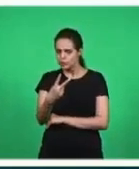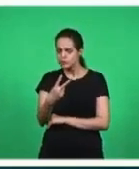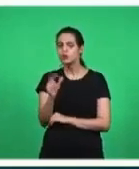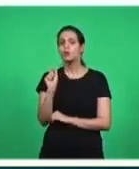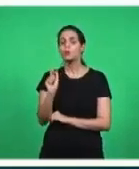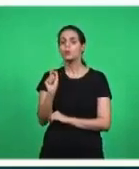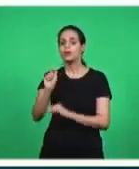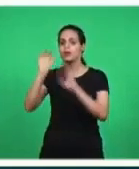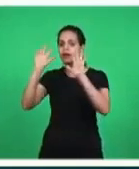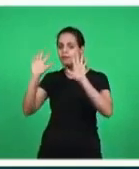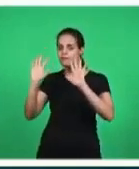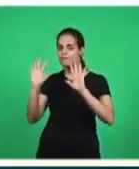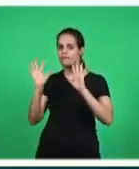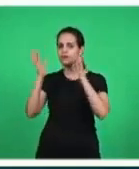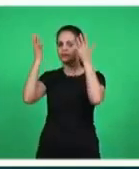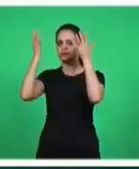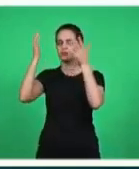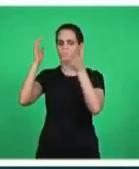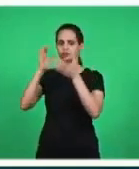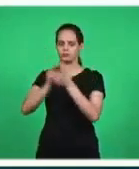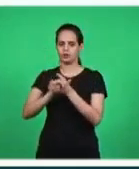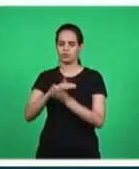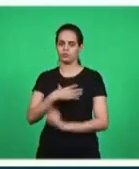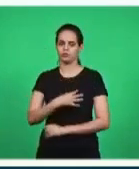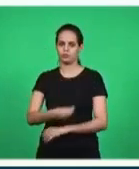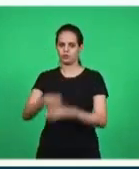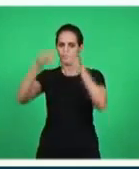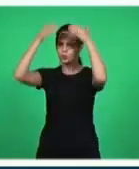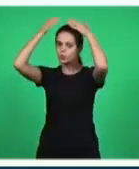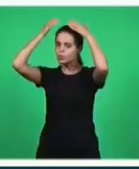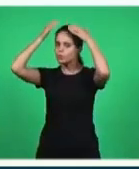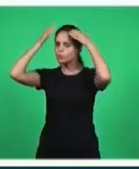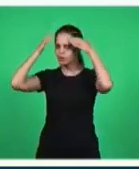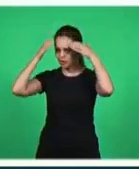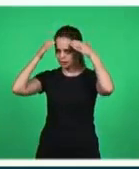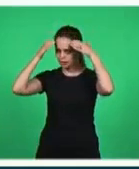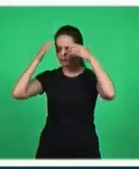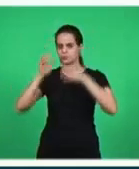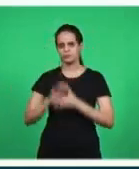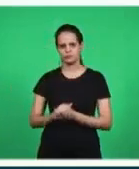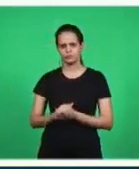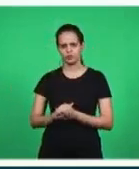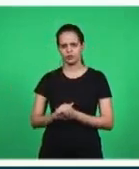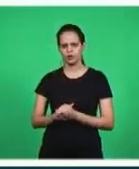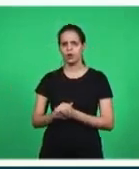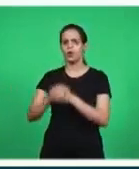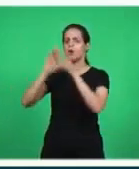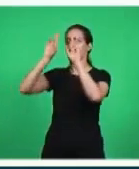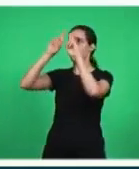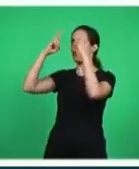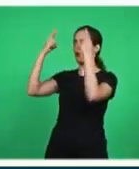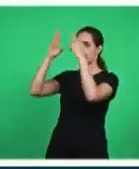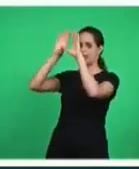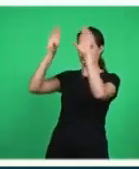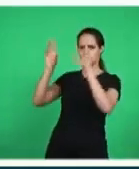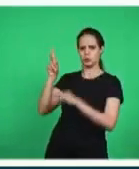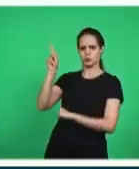wedding of the kingdom of heaven is similar to a certain king to